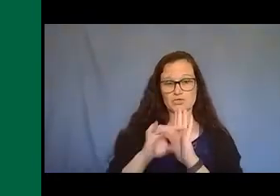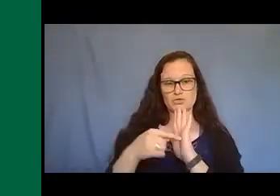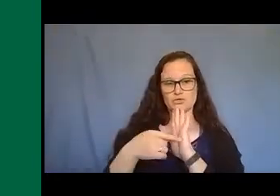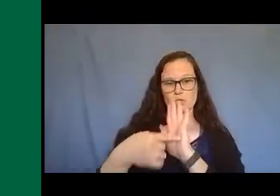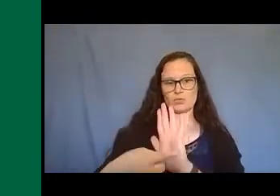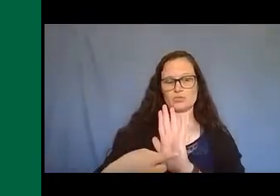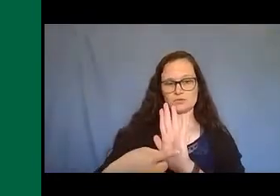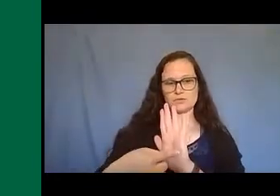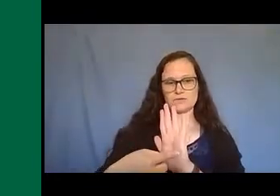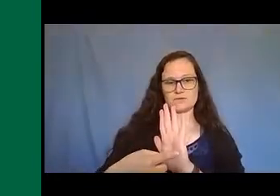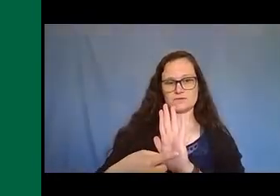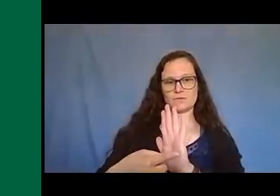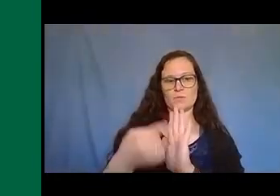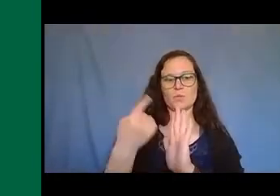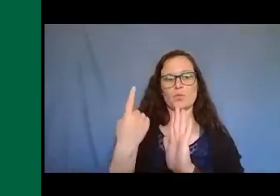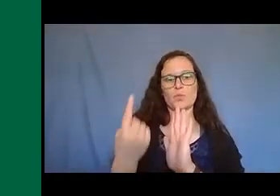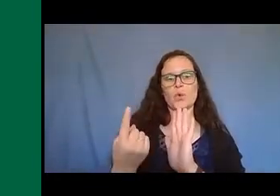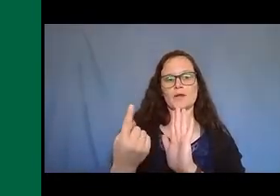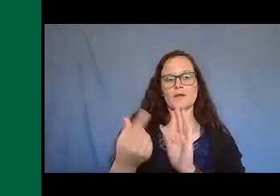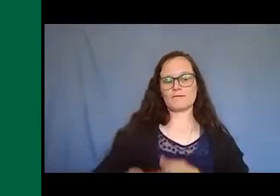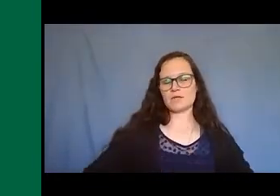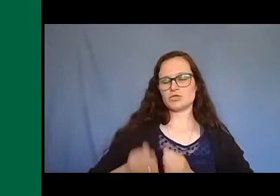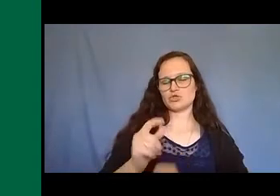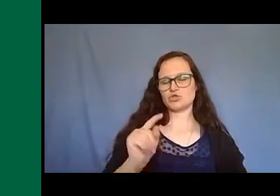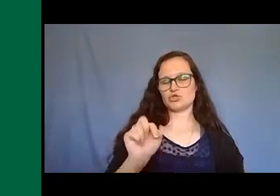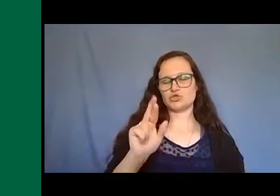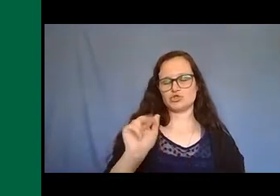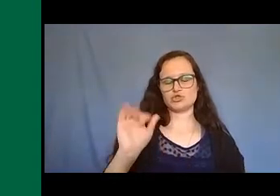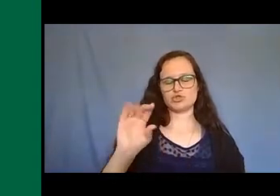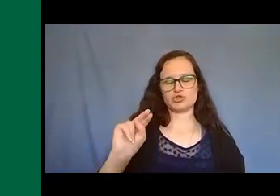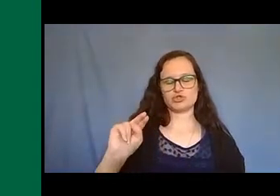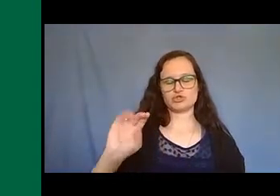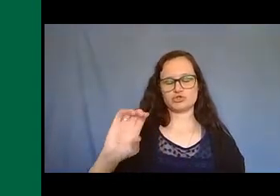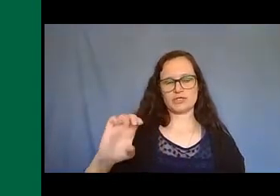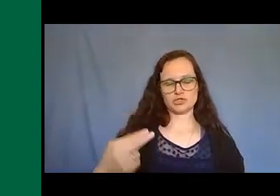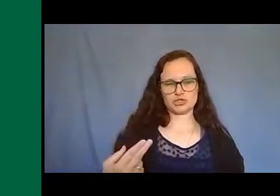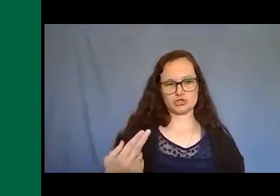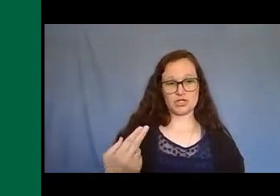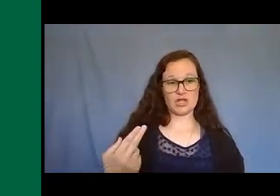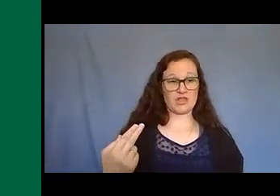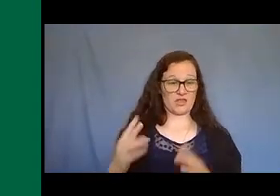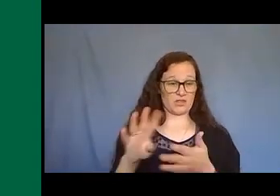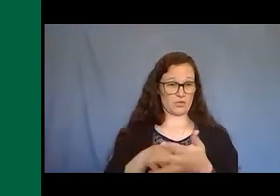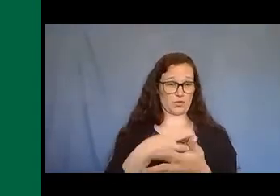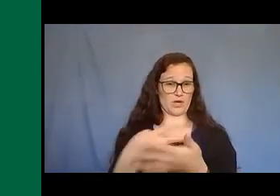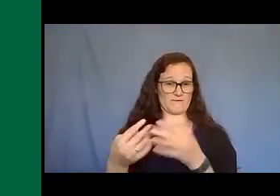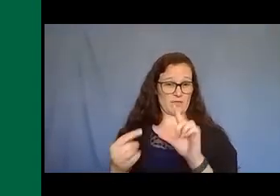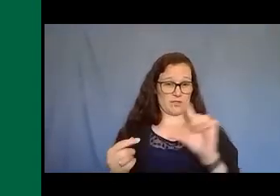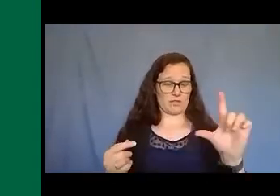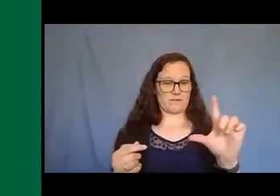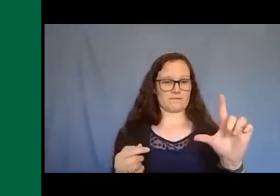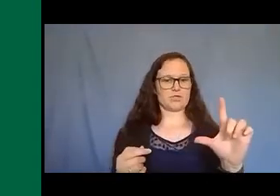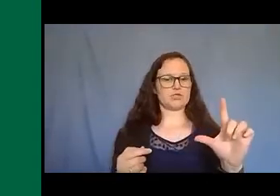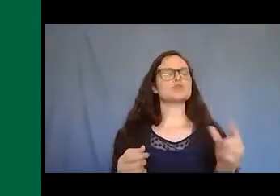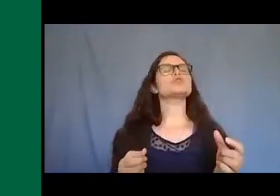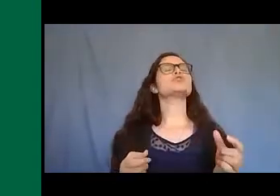of the trenches, and the graph on the left-hand side shows the concentration